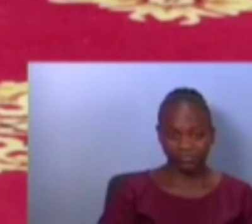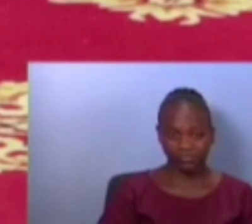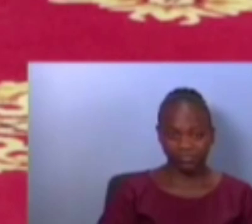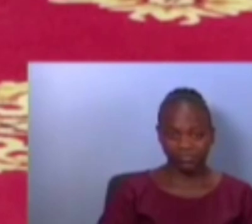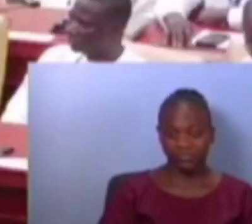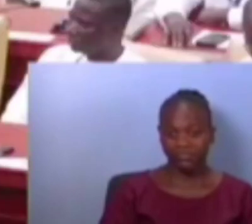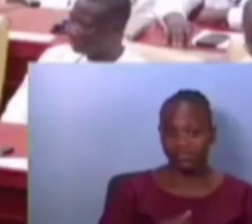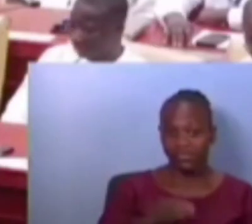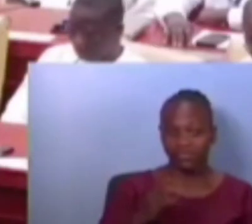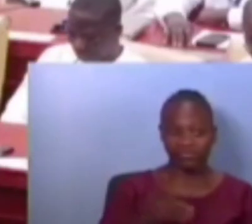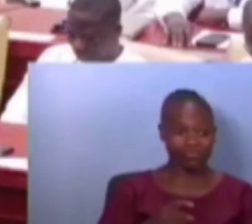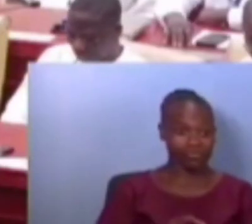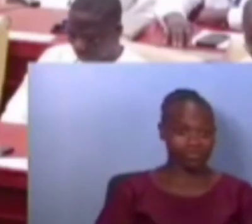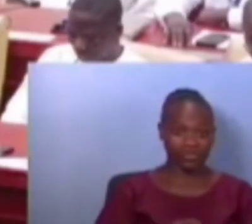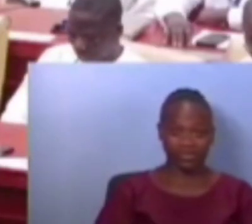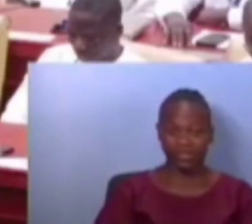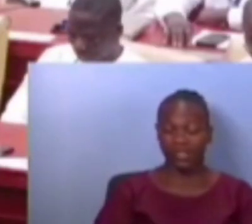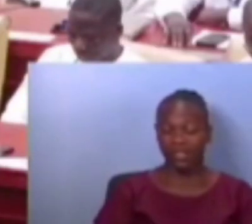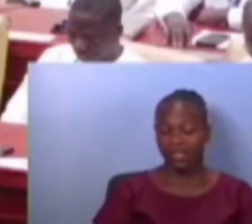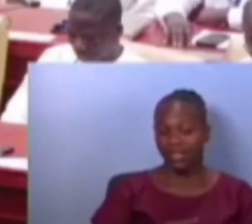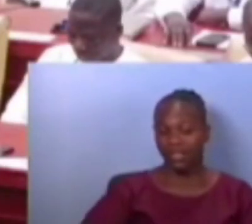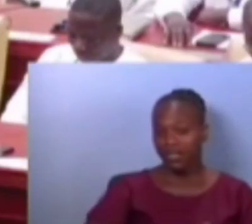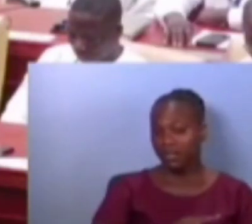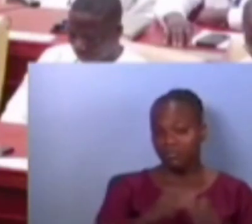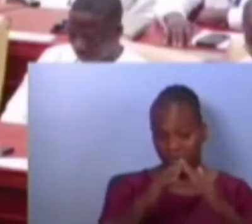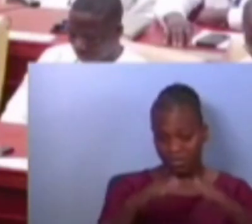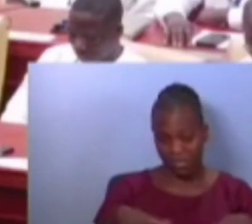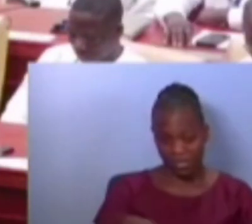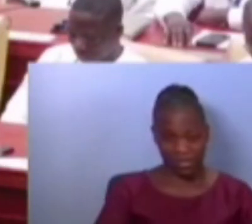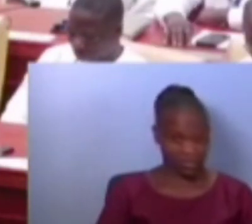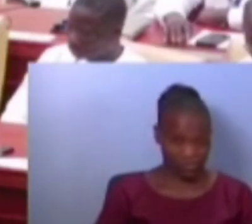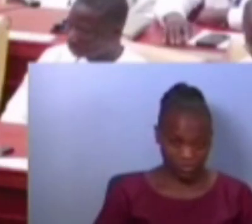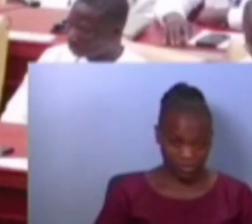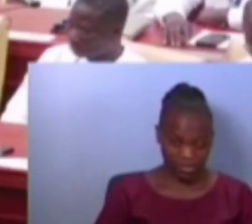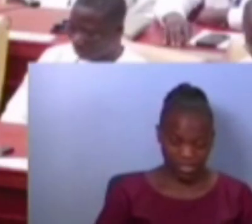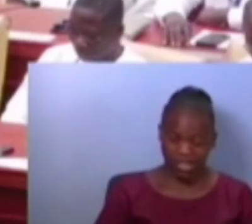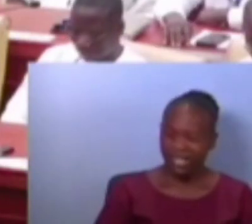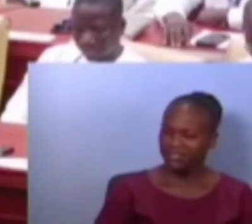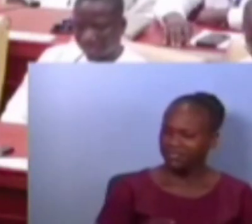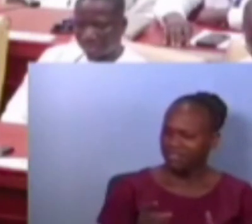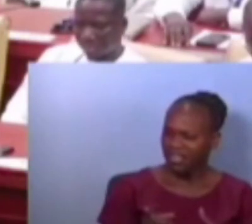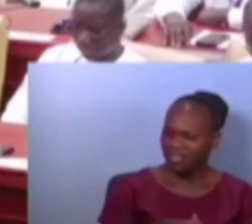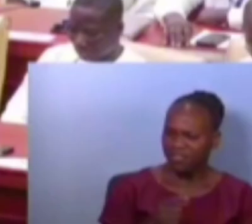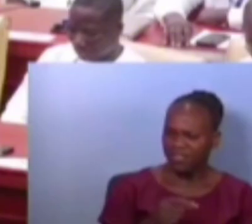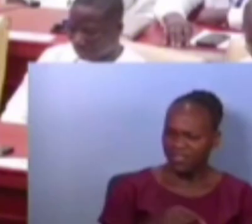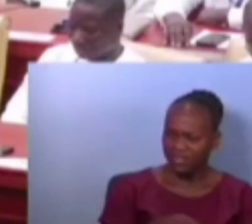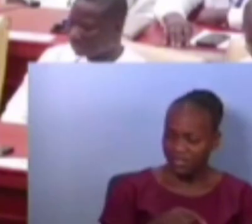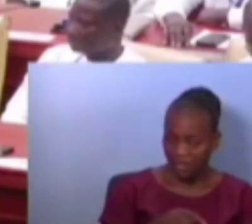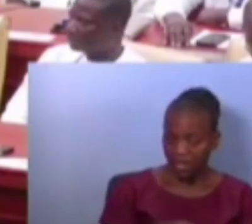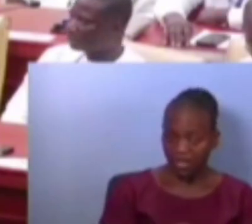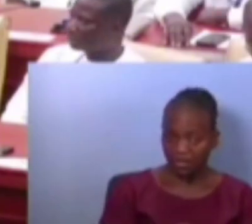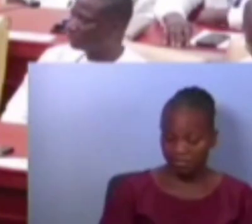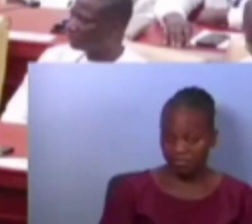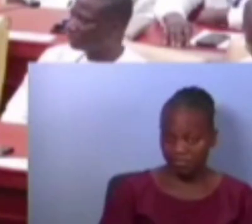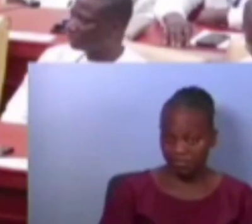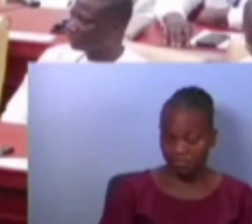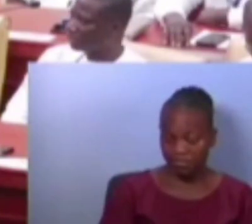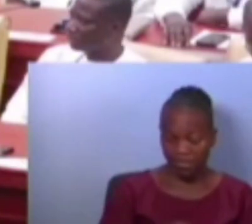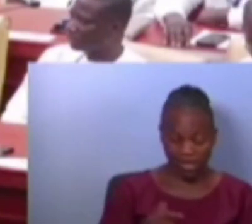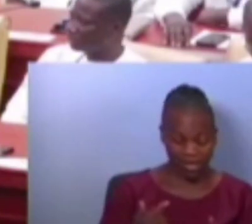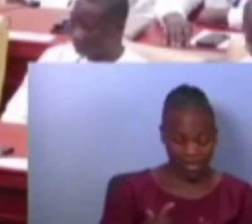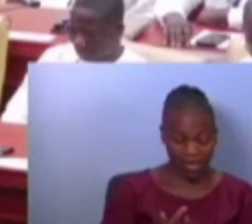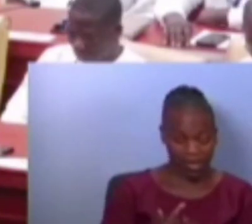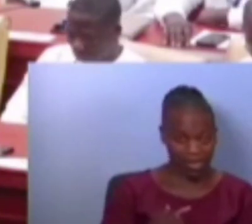my 4th term in this House. And this is the first time in